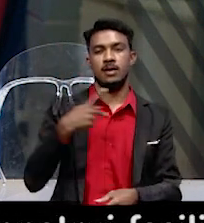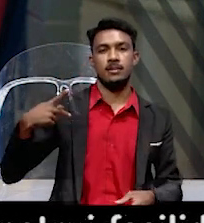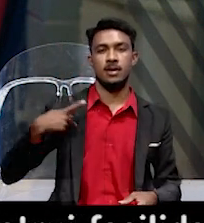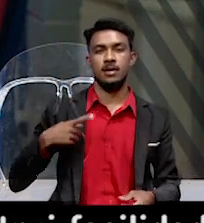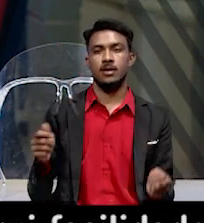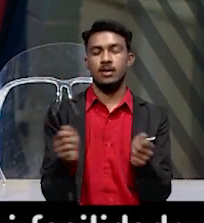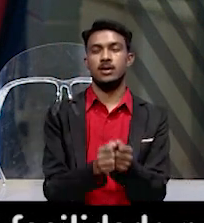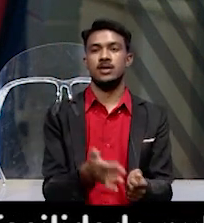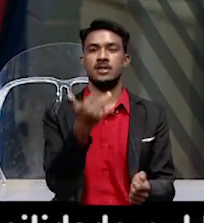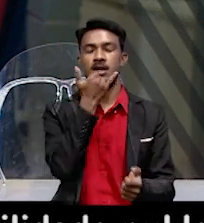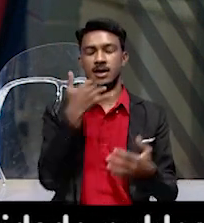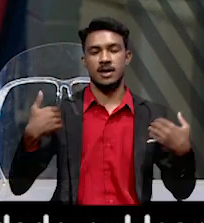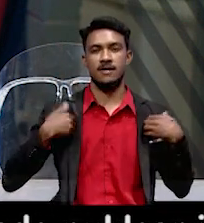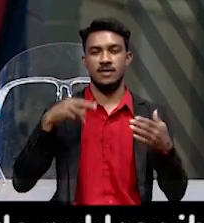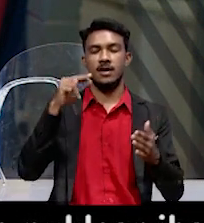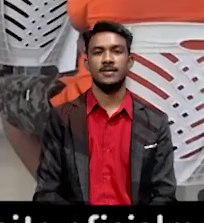ia notícia ne kurizidu.